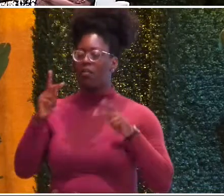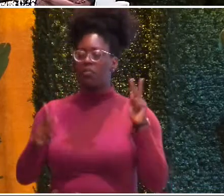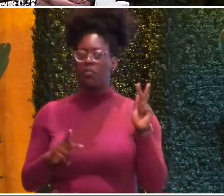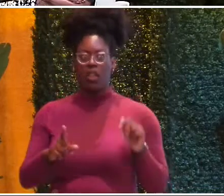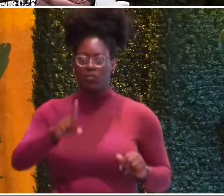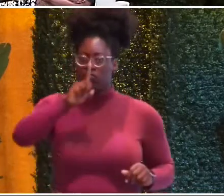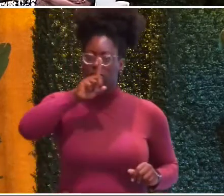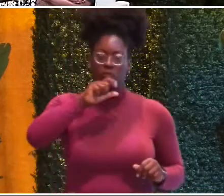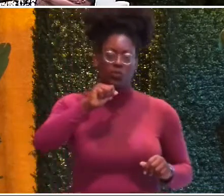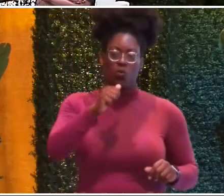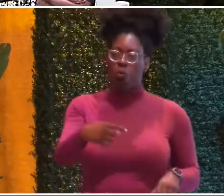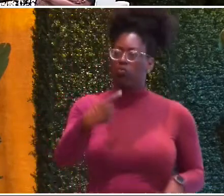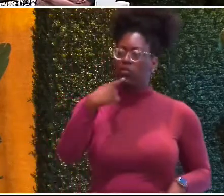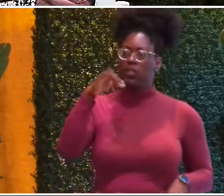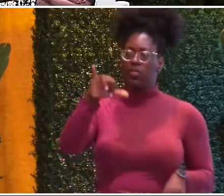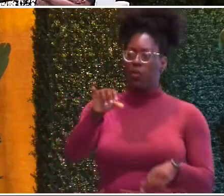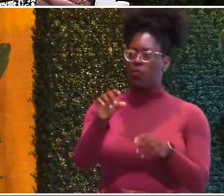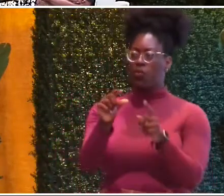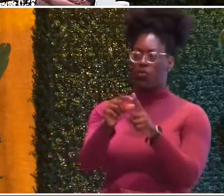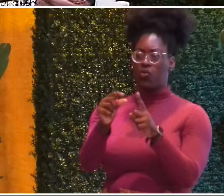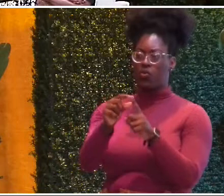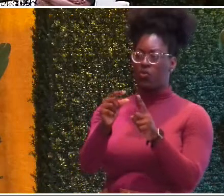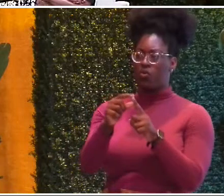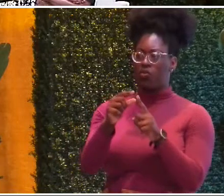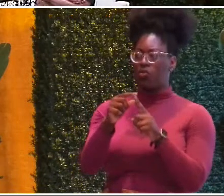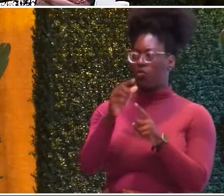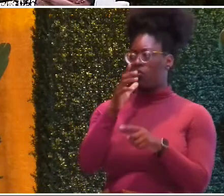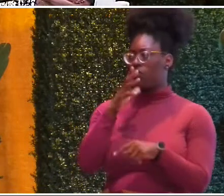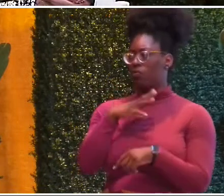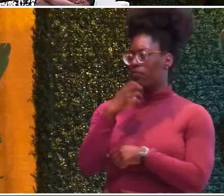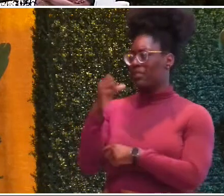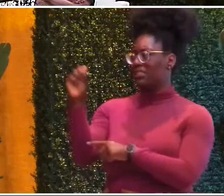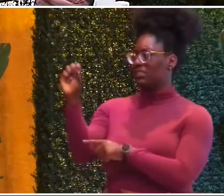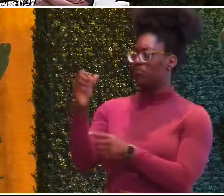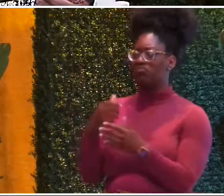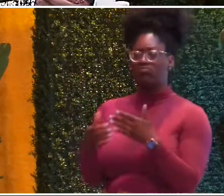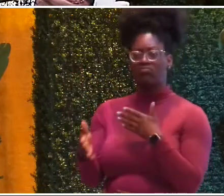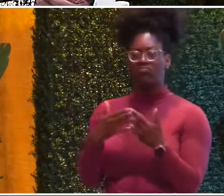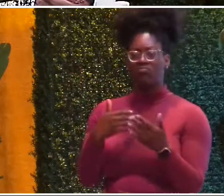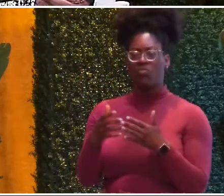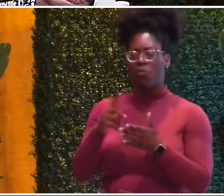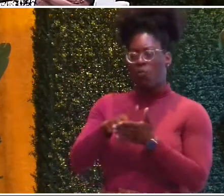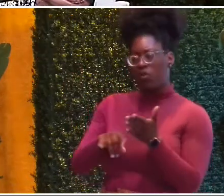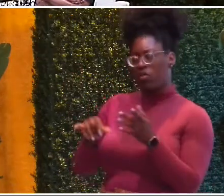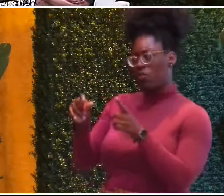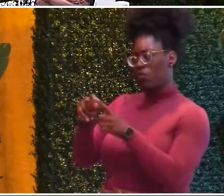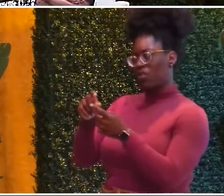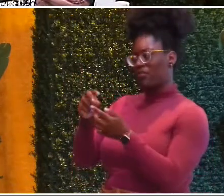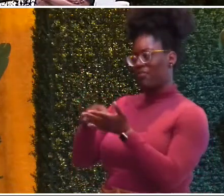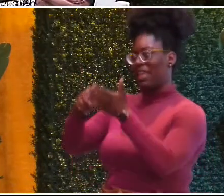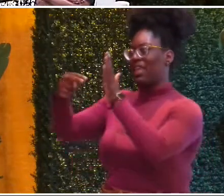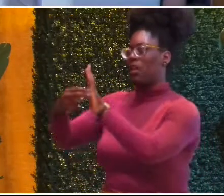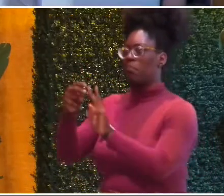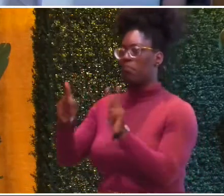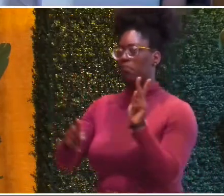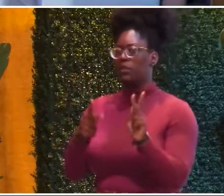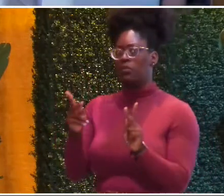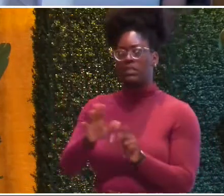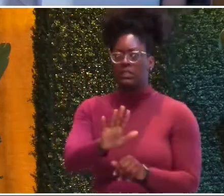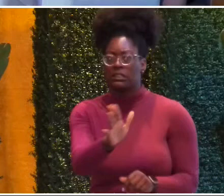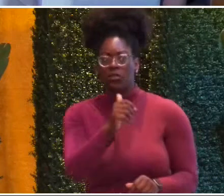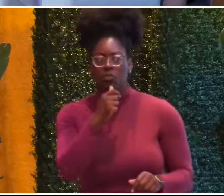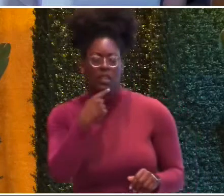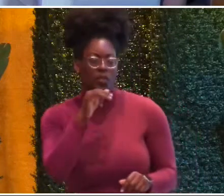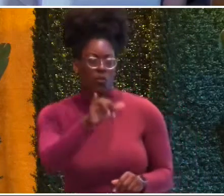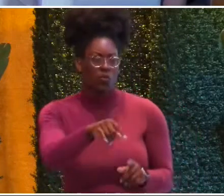of their entire households, regardless of what the label was behind it. And I remember one time I was in college and I had to